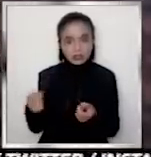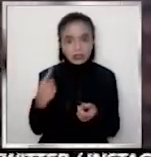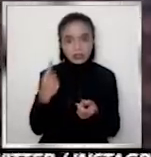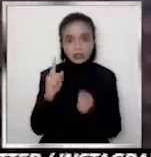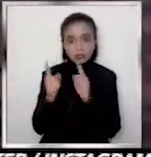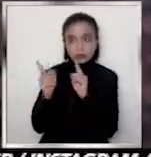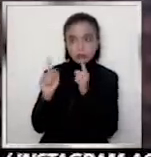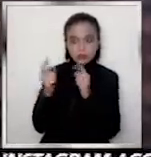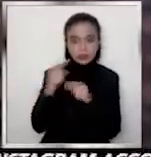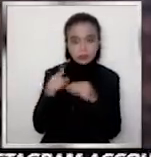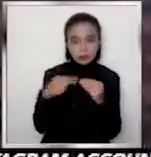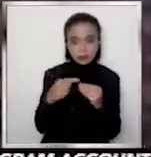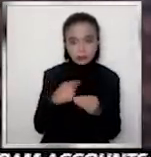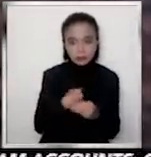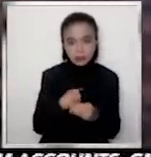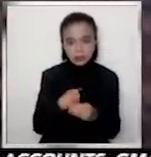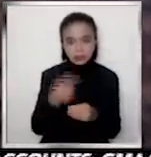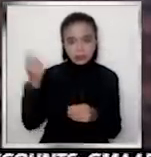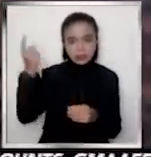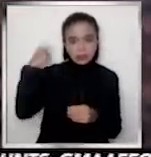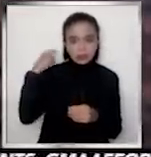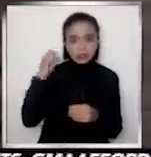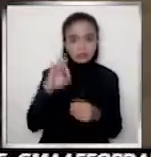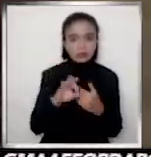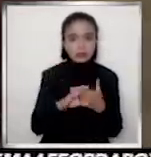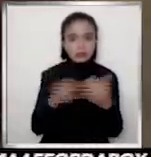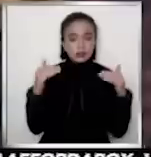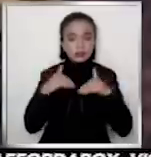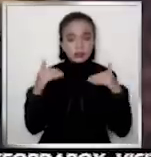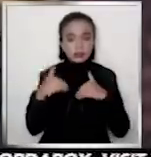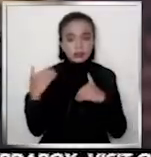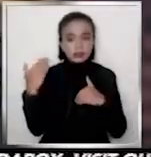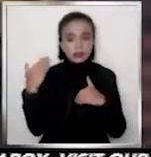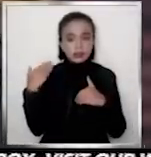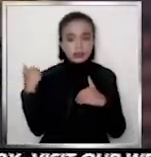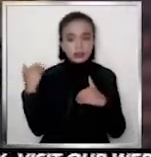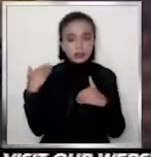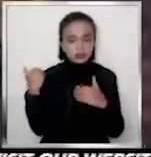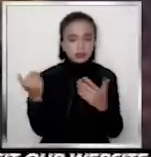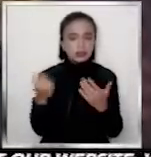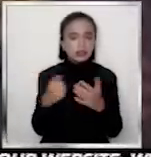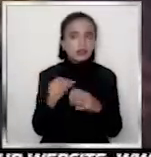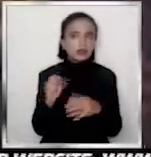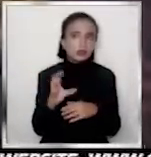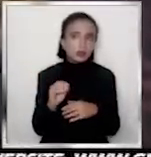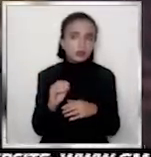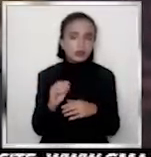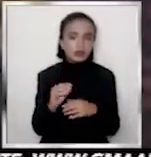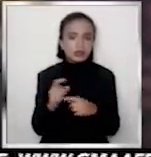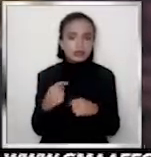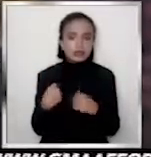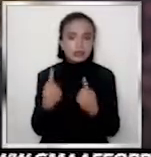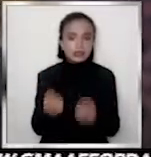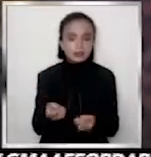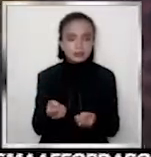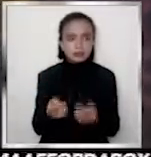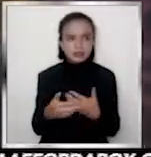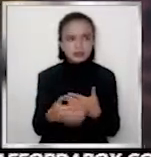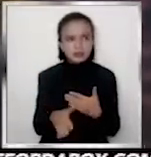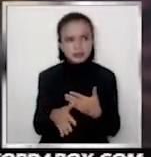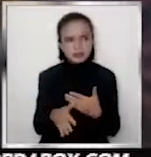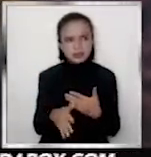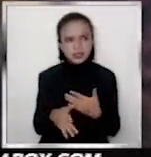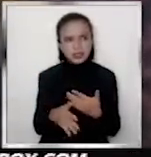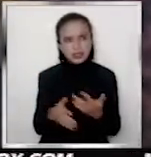about me behind my back during pre-prod meetings and call me little producer. And so, ever since after that, parang